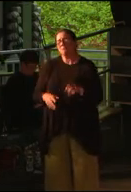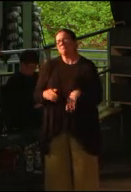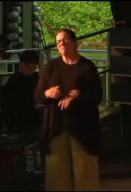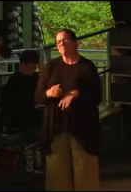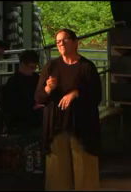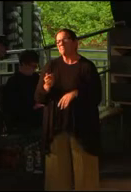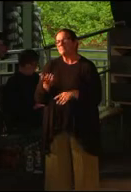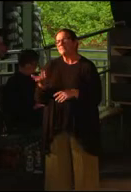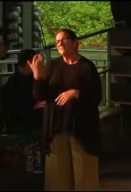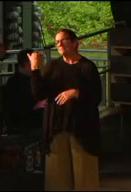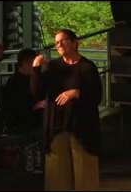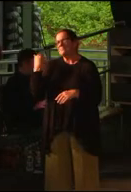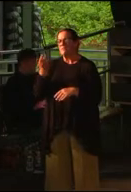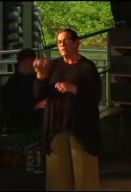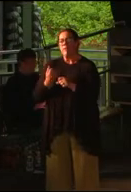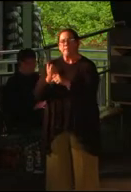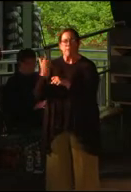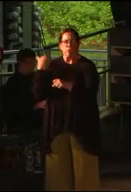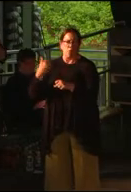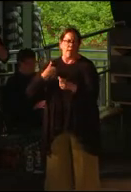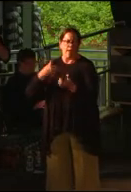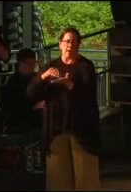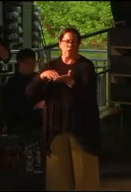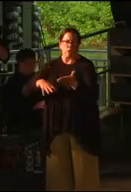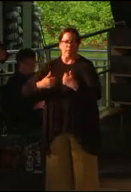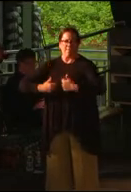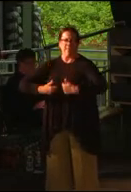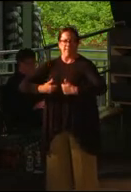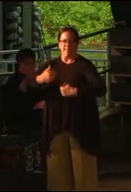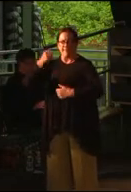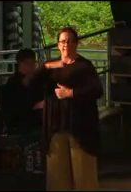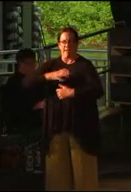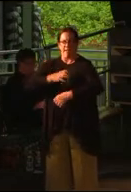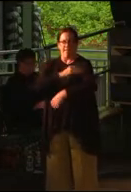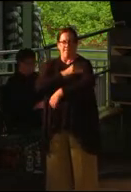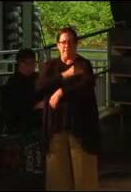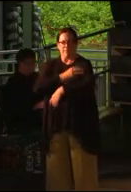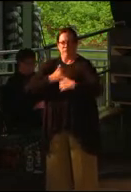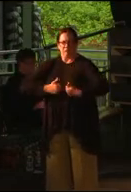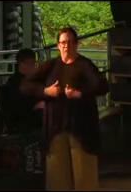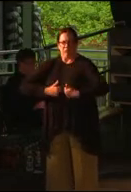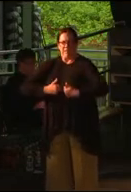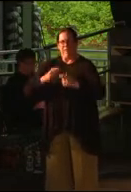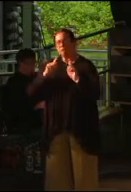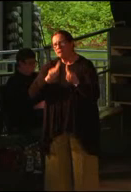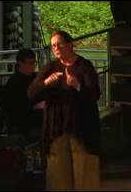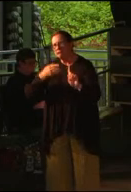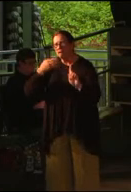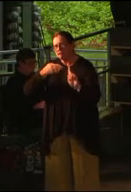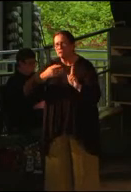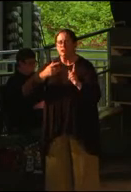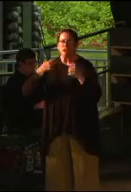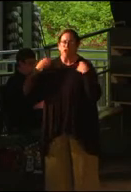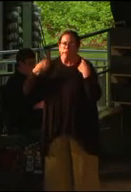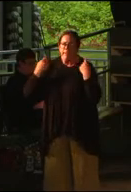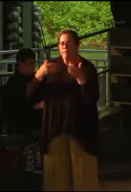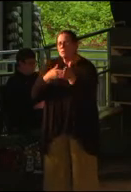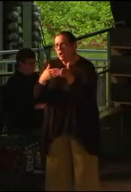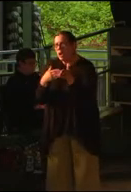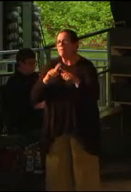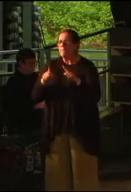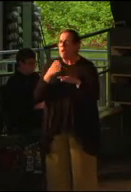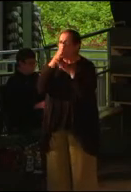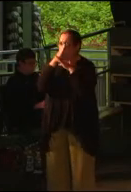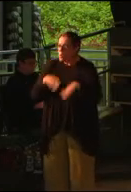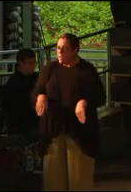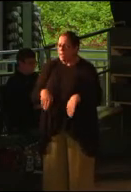years ago. He was kind of a big, muscly guy. I think he spent a lot of time at the gym. He tended to be very quiet and sit